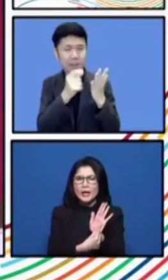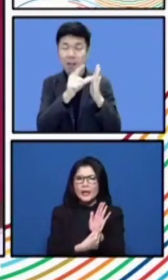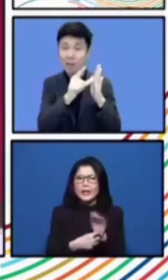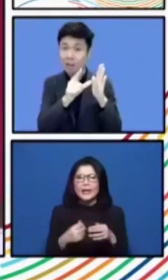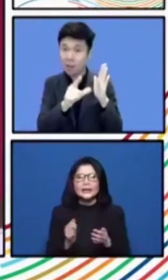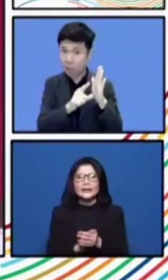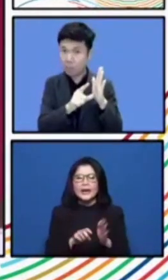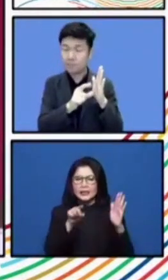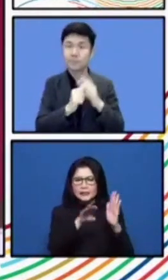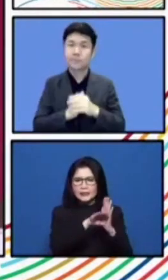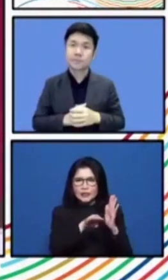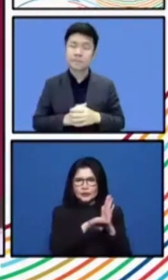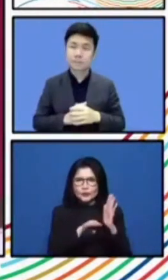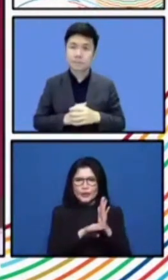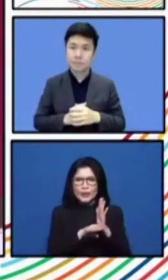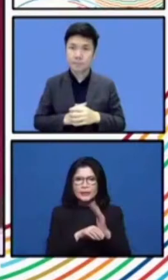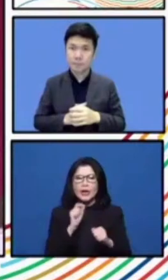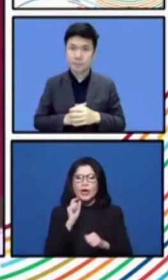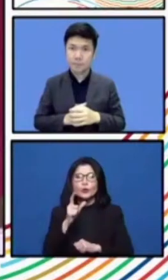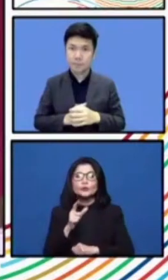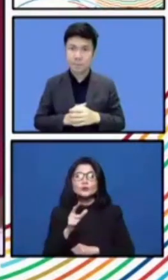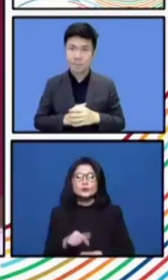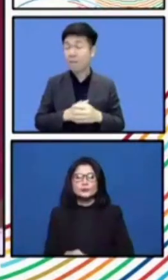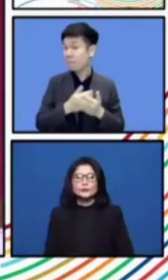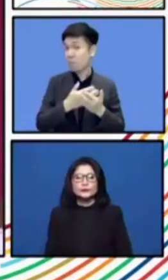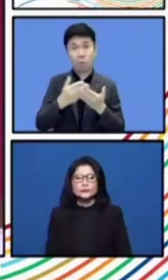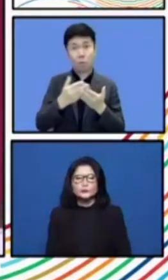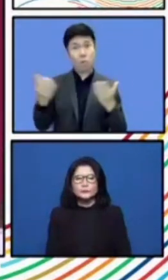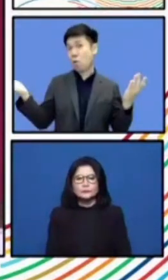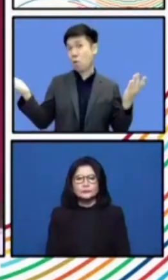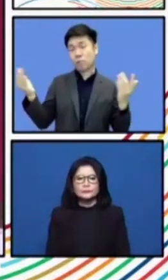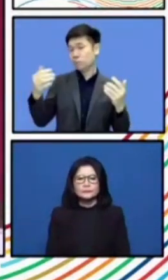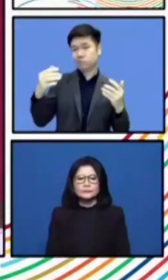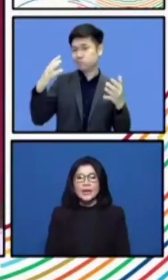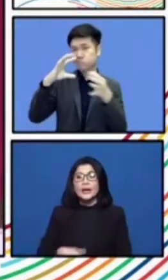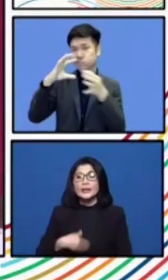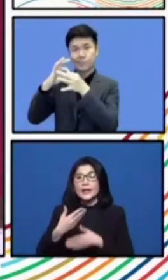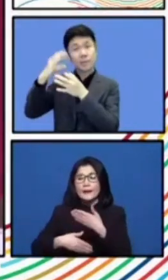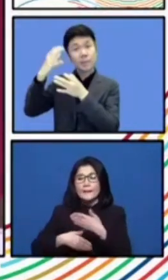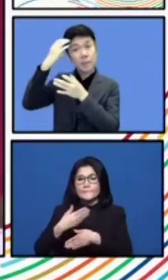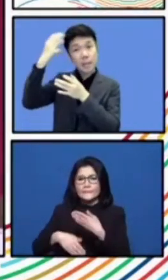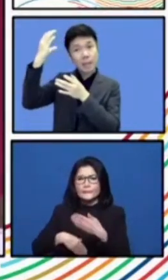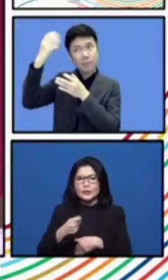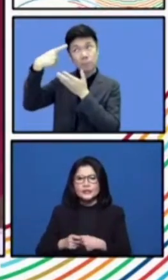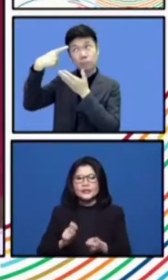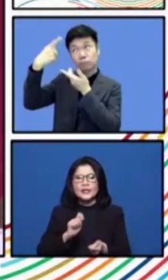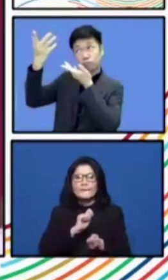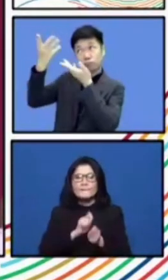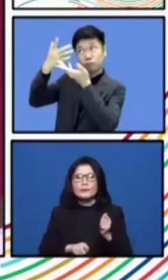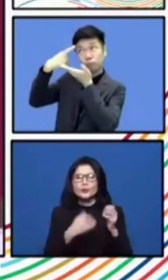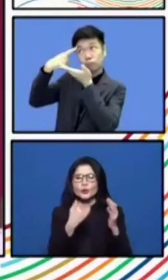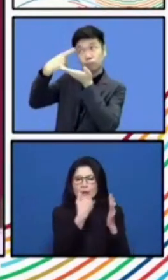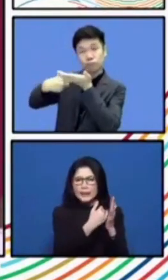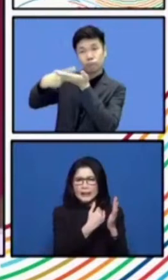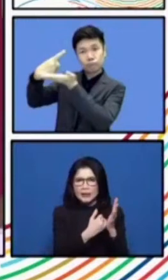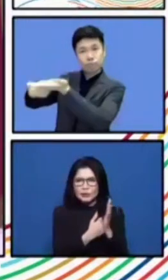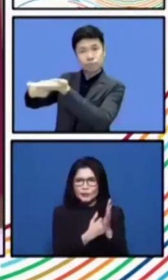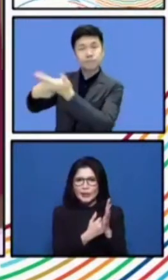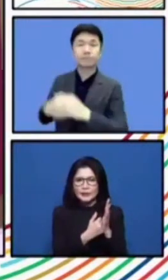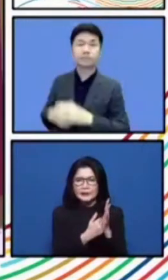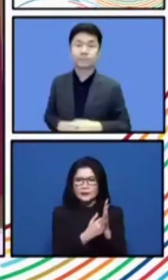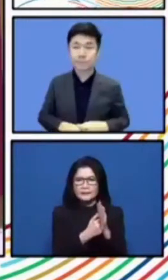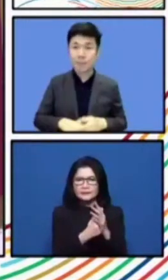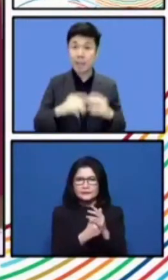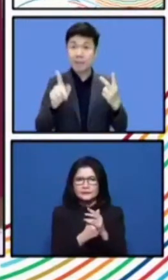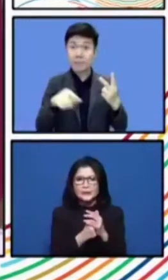conventions and in other decision making processes and if effective and meaningful participations or persons